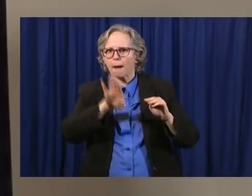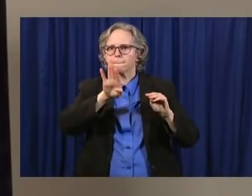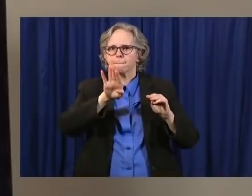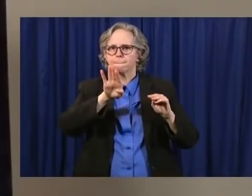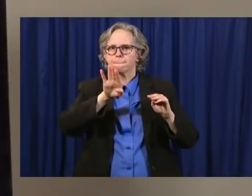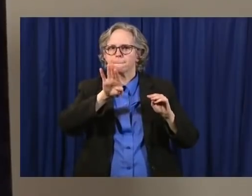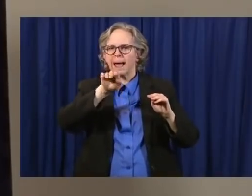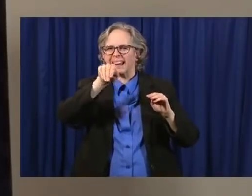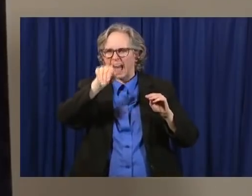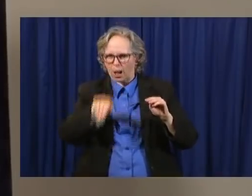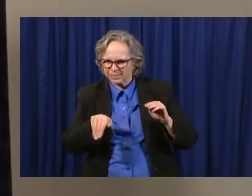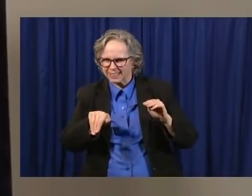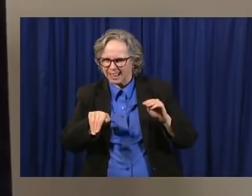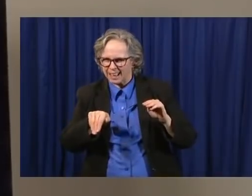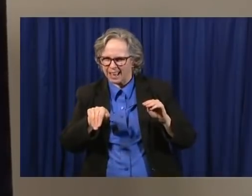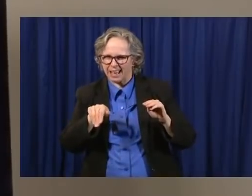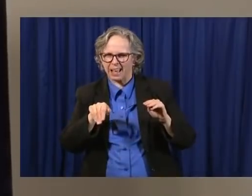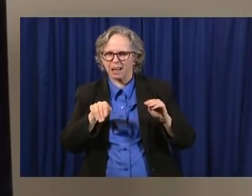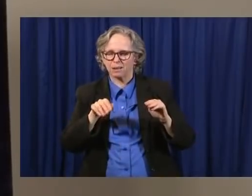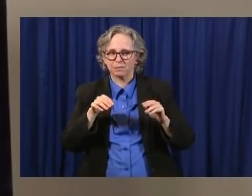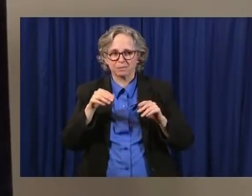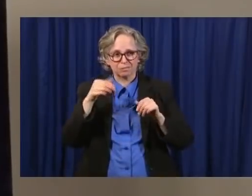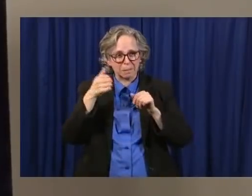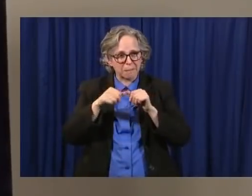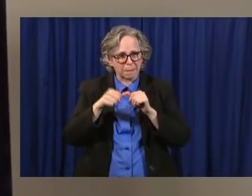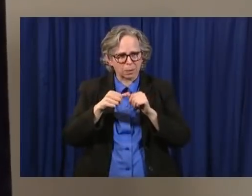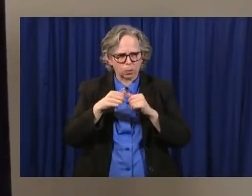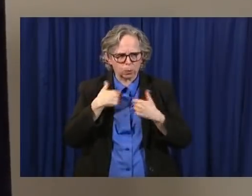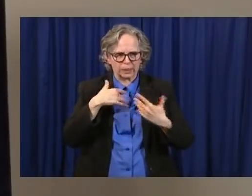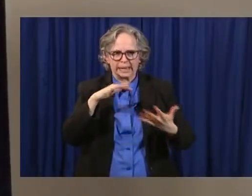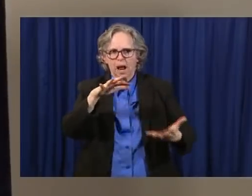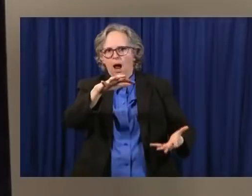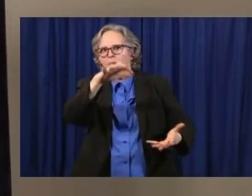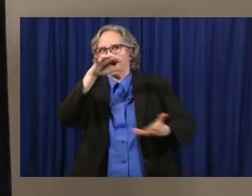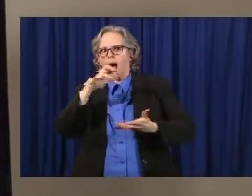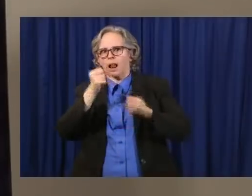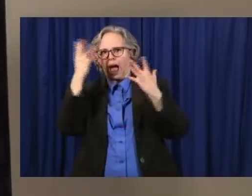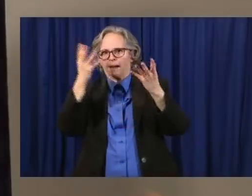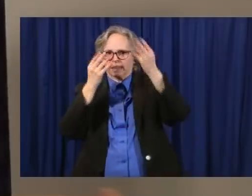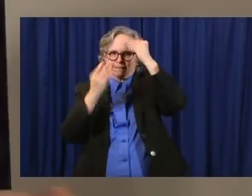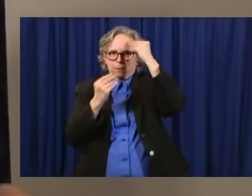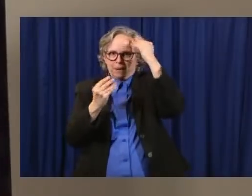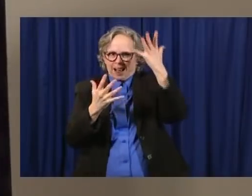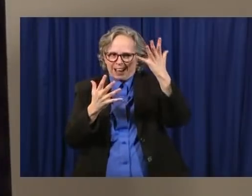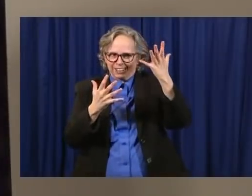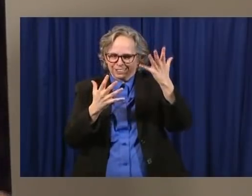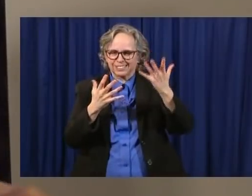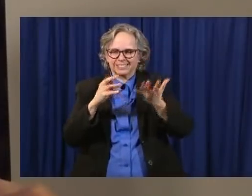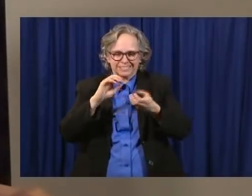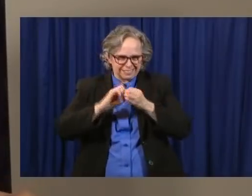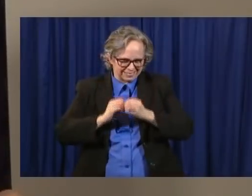due, again, to a clump of data that was also processed, so we have to take that in context.